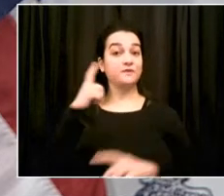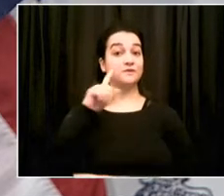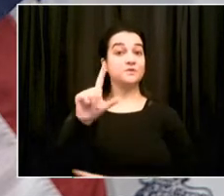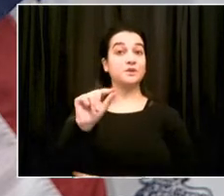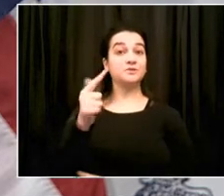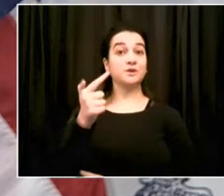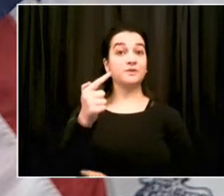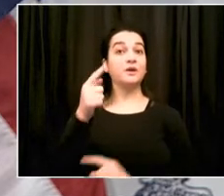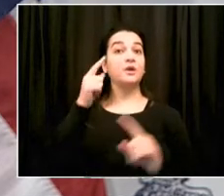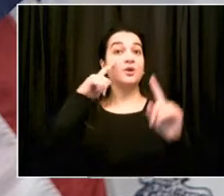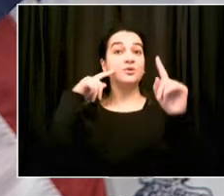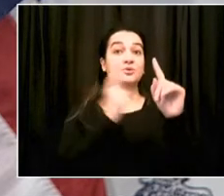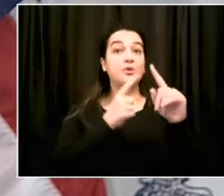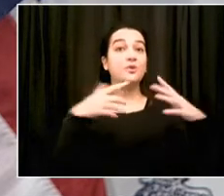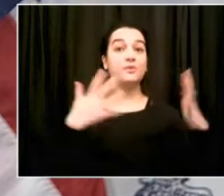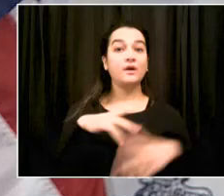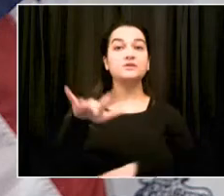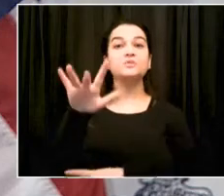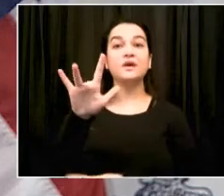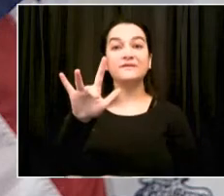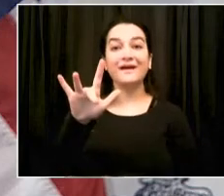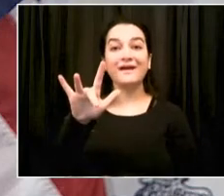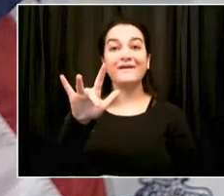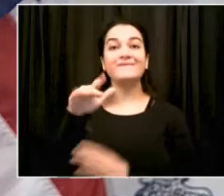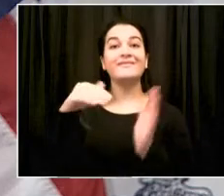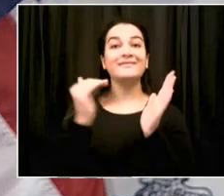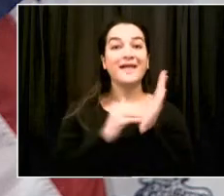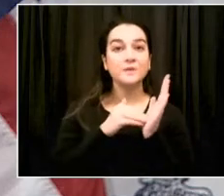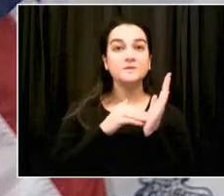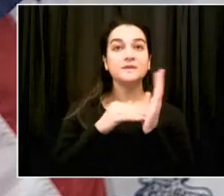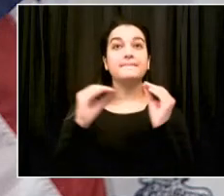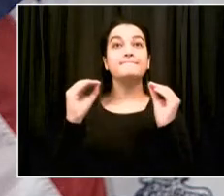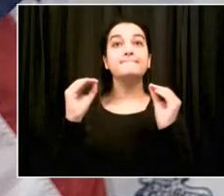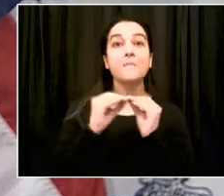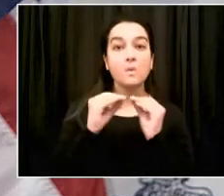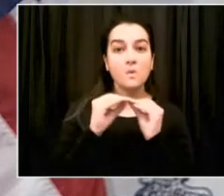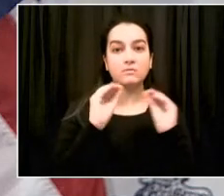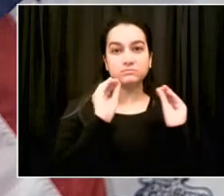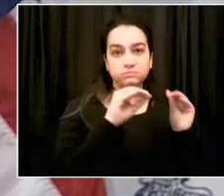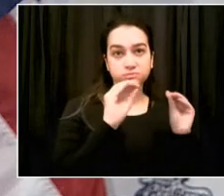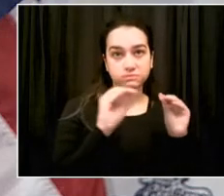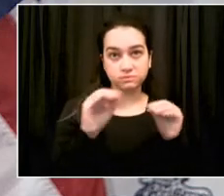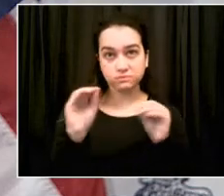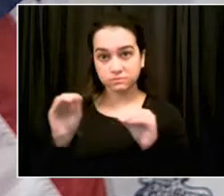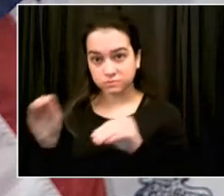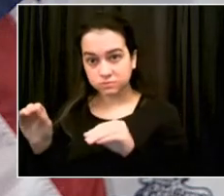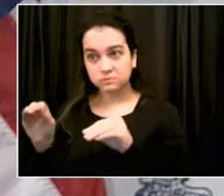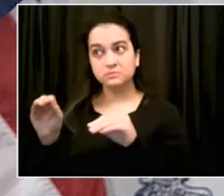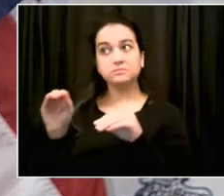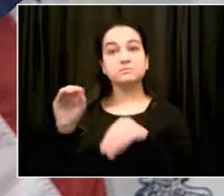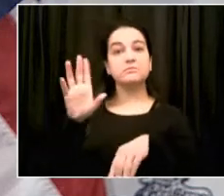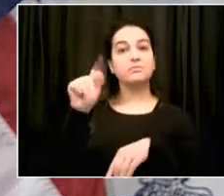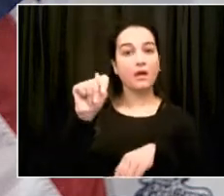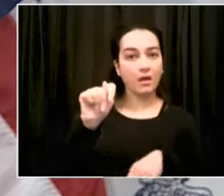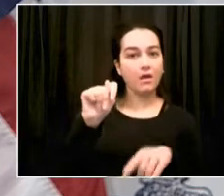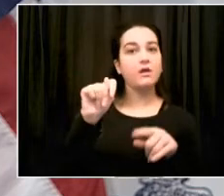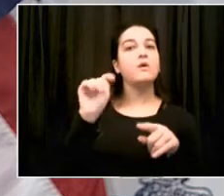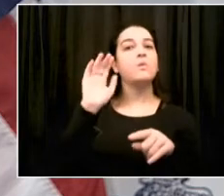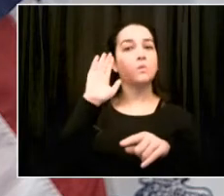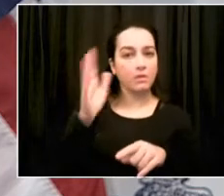of thousands of construction jobs to help move this city forward through the creation of affordable